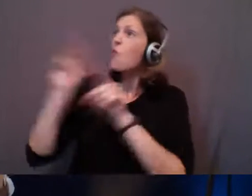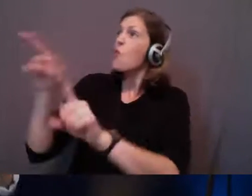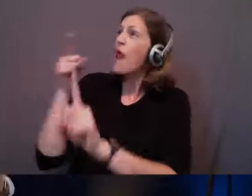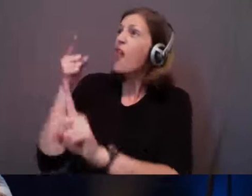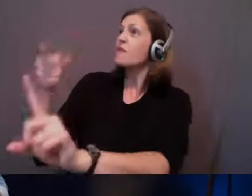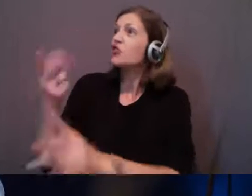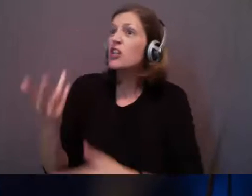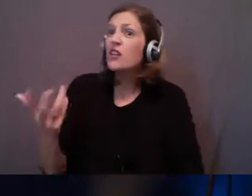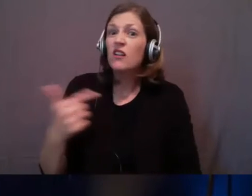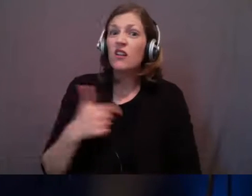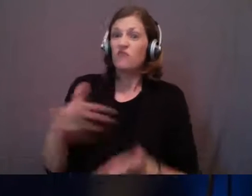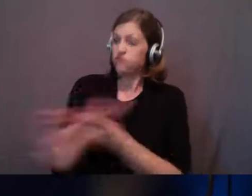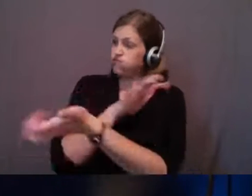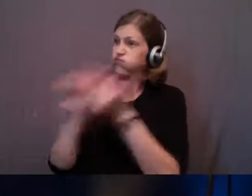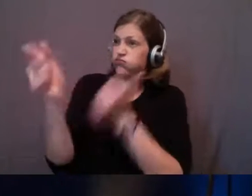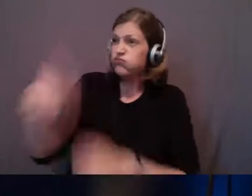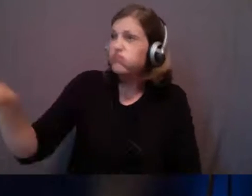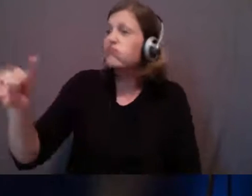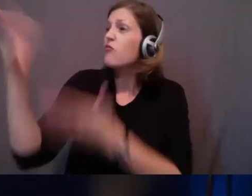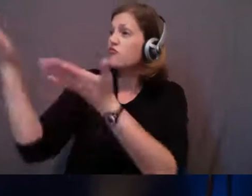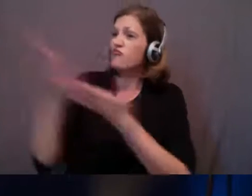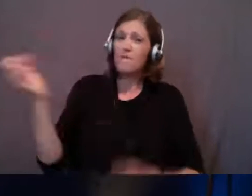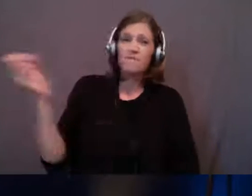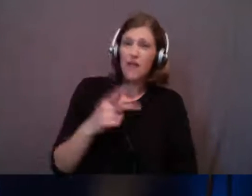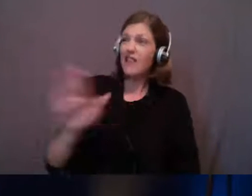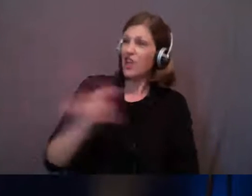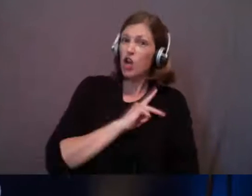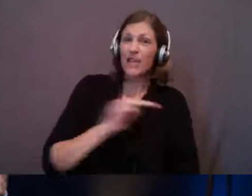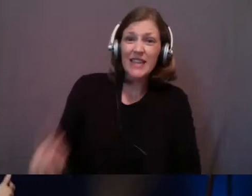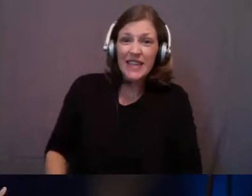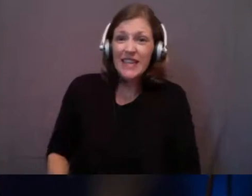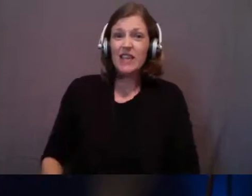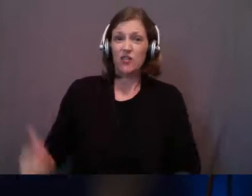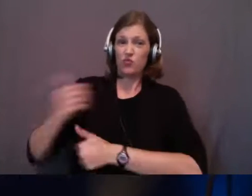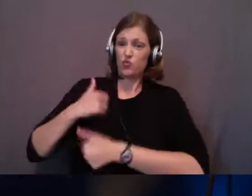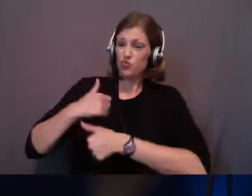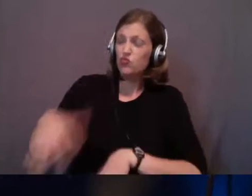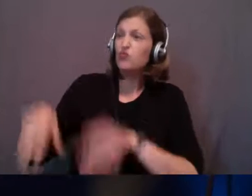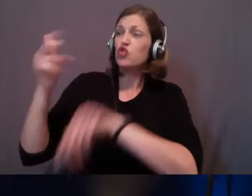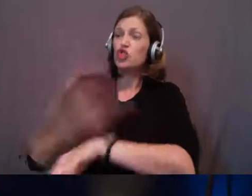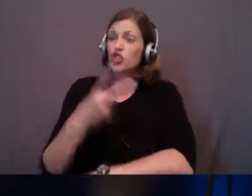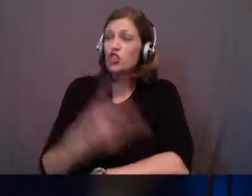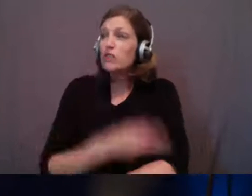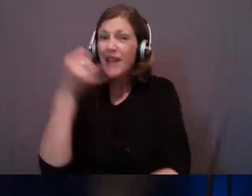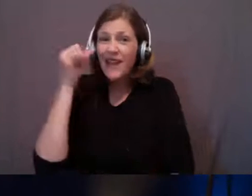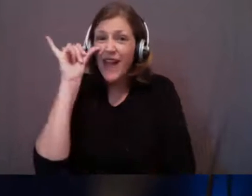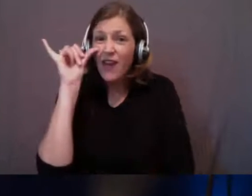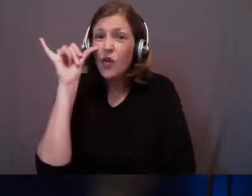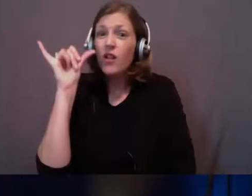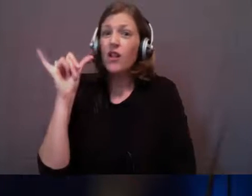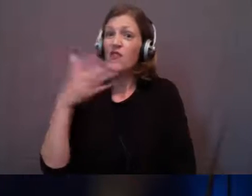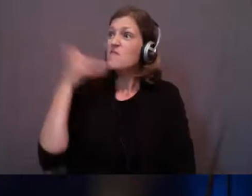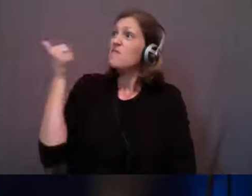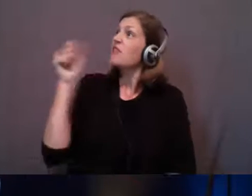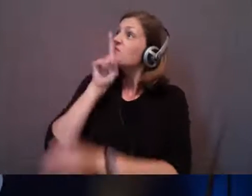me. I completely destroyed the Amalekites and brought back Agag, their king. And the soldiers took sheep and cattle from the plunder, and the best of what was devoted